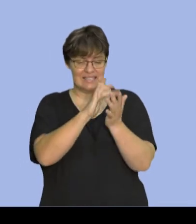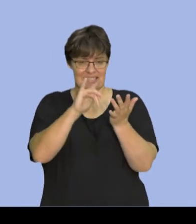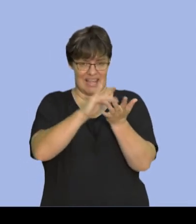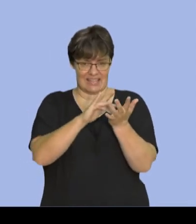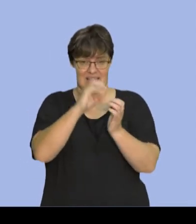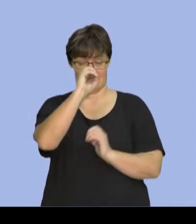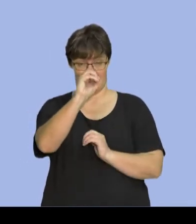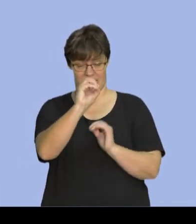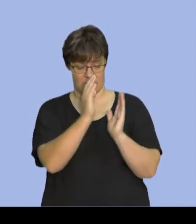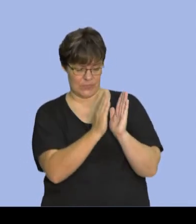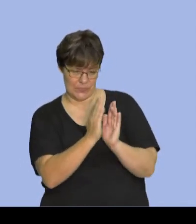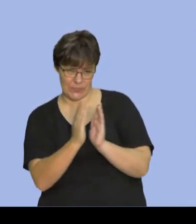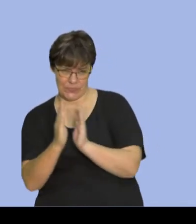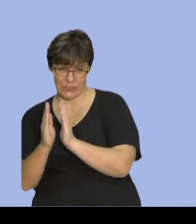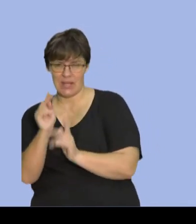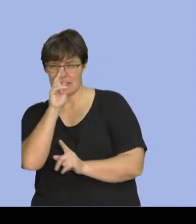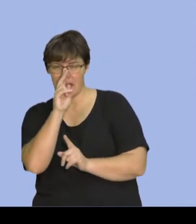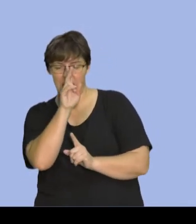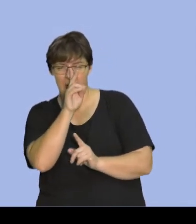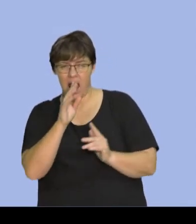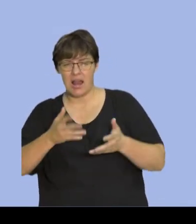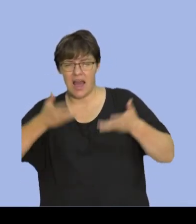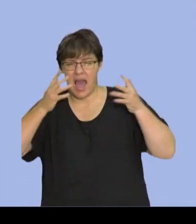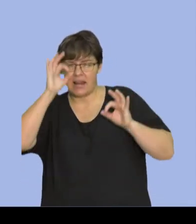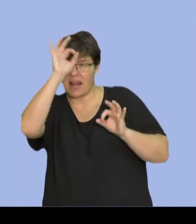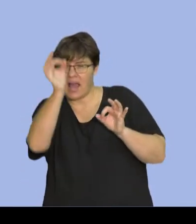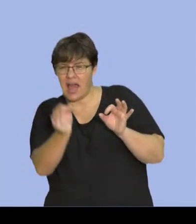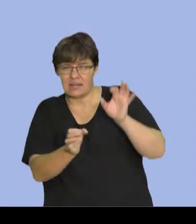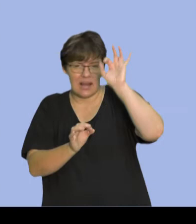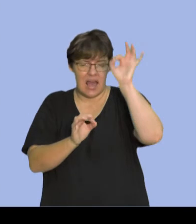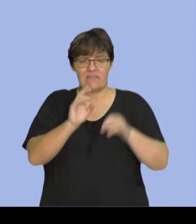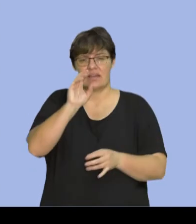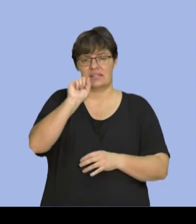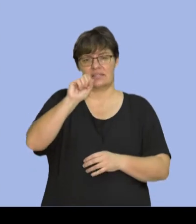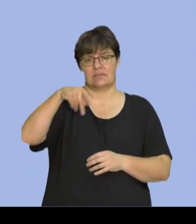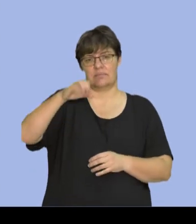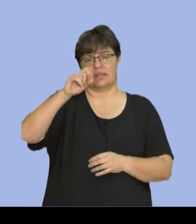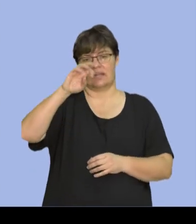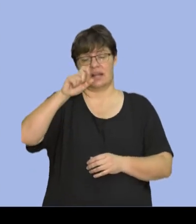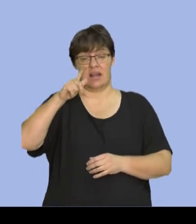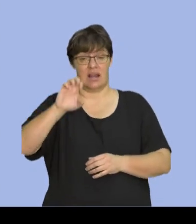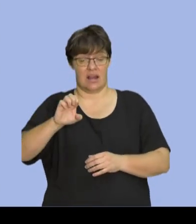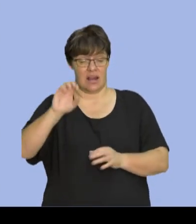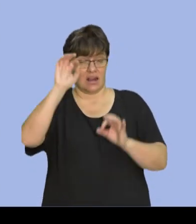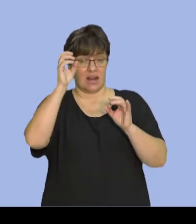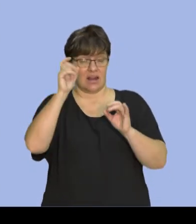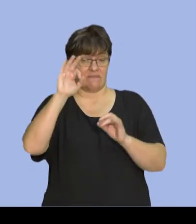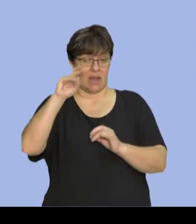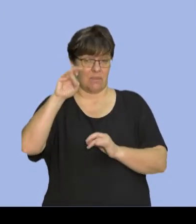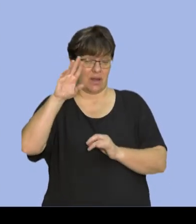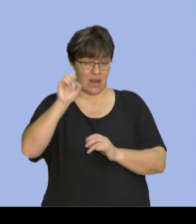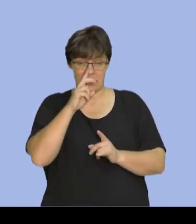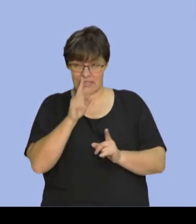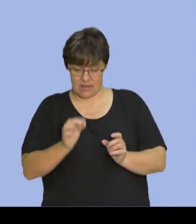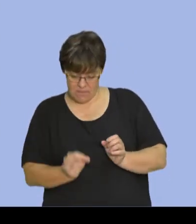the cell, and you can see faint images or lines of the spindle fibers emerging from the centrioles